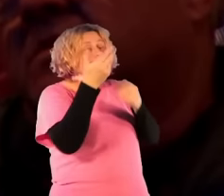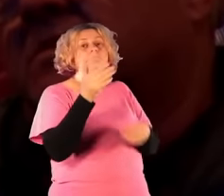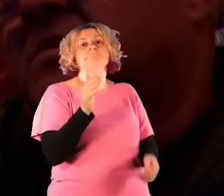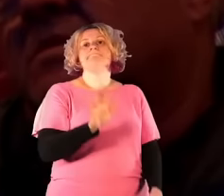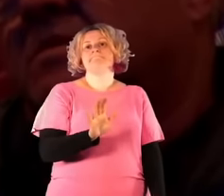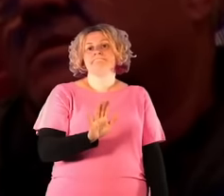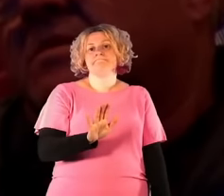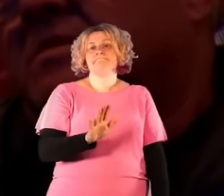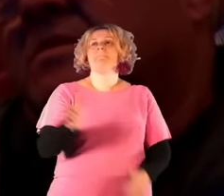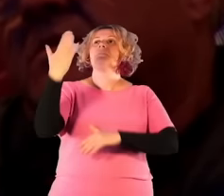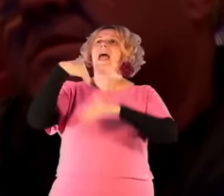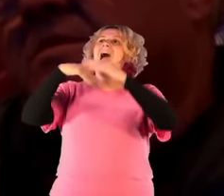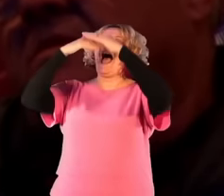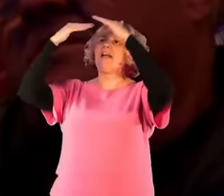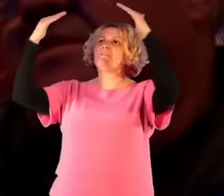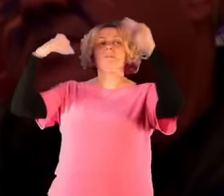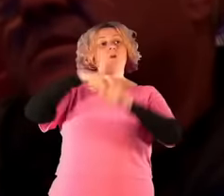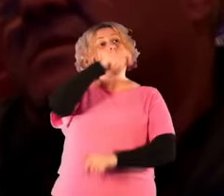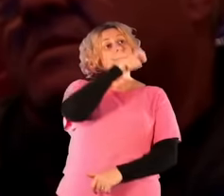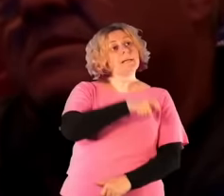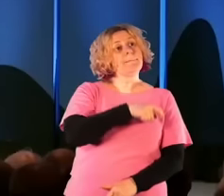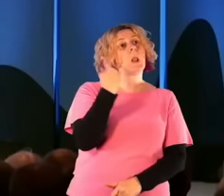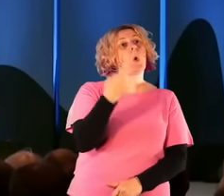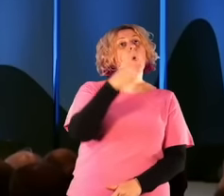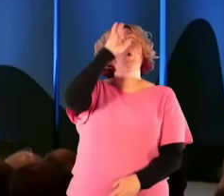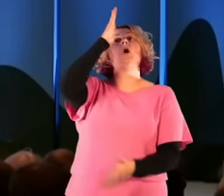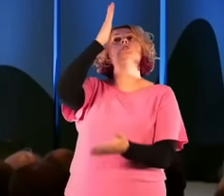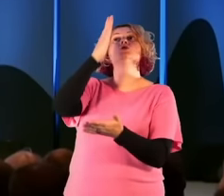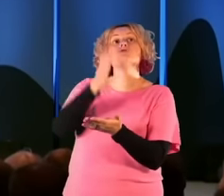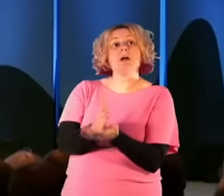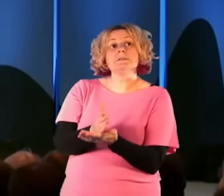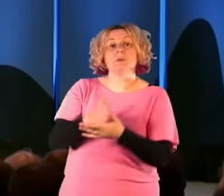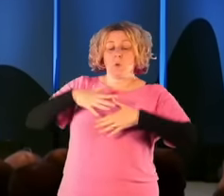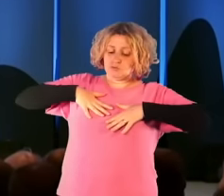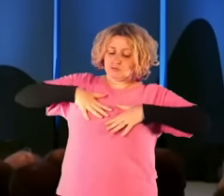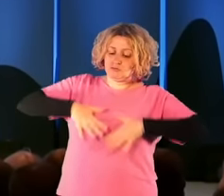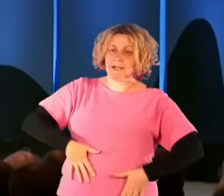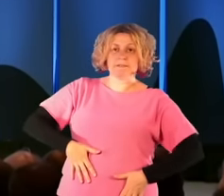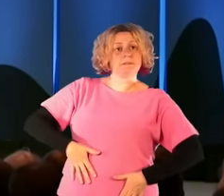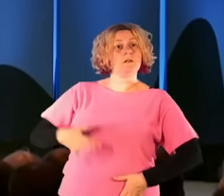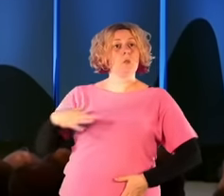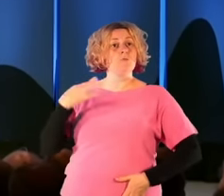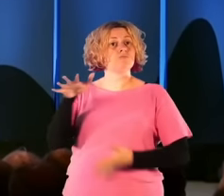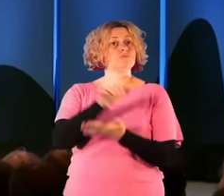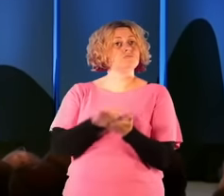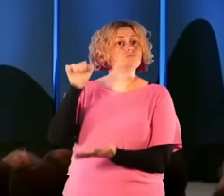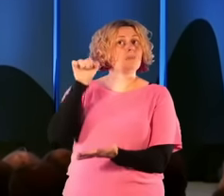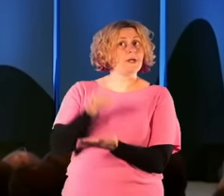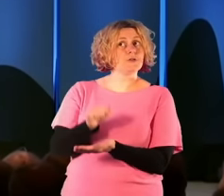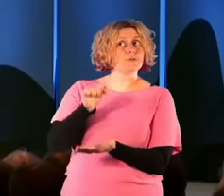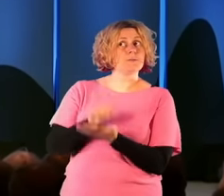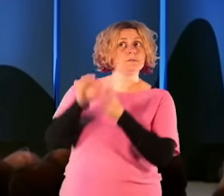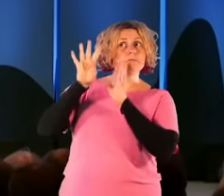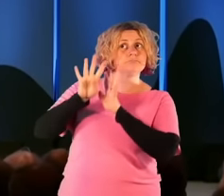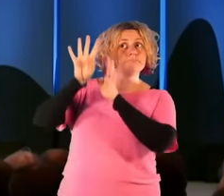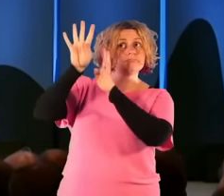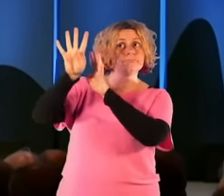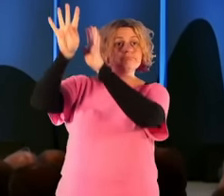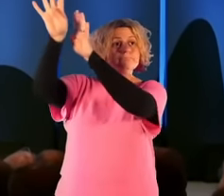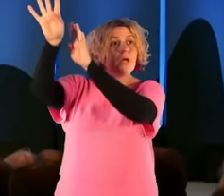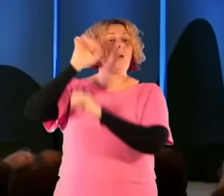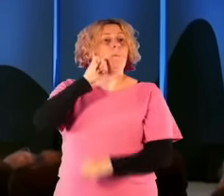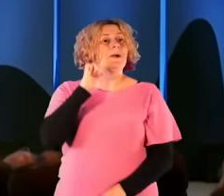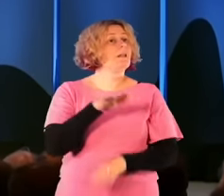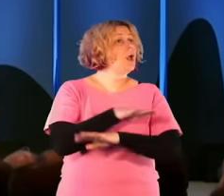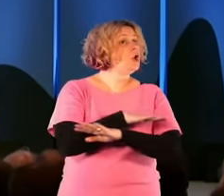is a holy place because God's a holy God, and only those who are dressed in the robes of righteousness can get there. It's not good people. It's people who have come as sinners